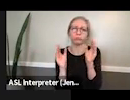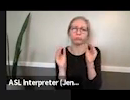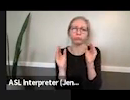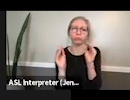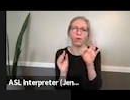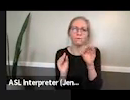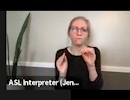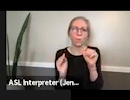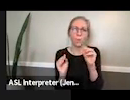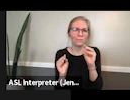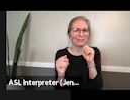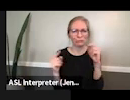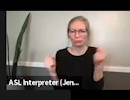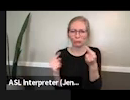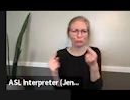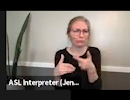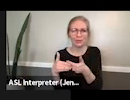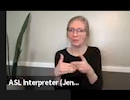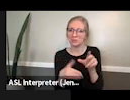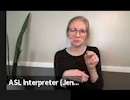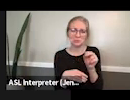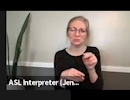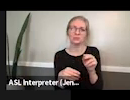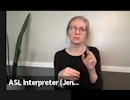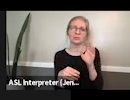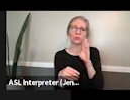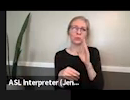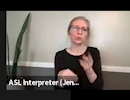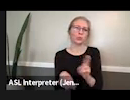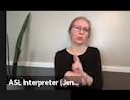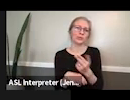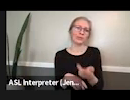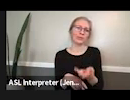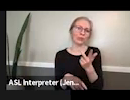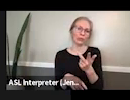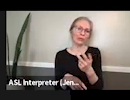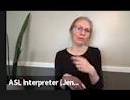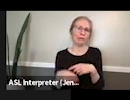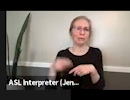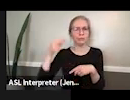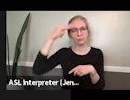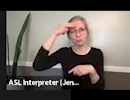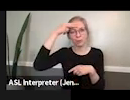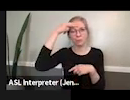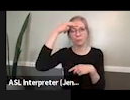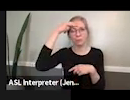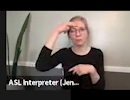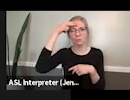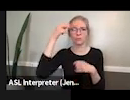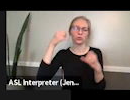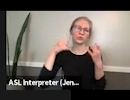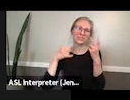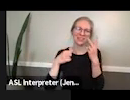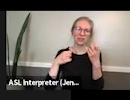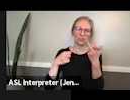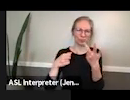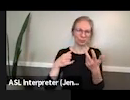not going to hurt the baby. And they use 3, you can only really see one here, but you see 3 wires. There are